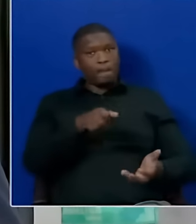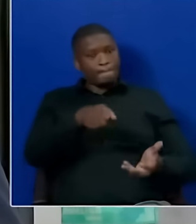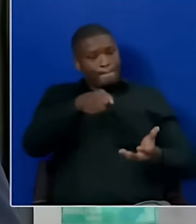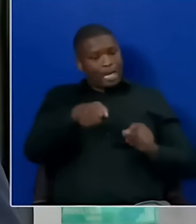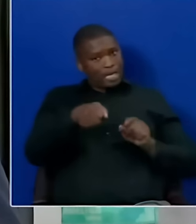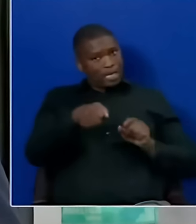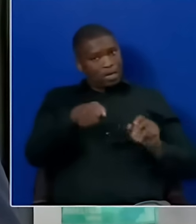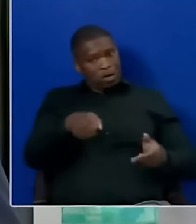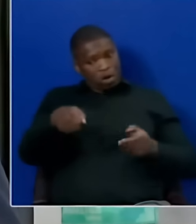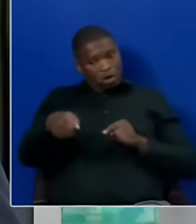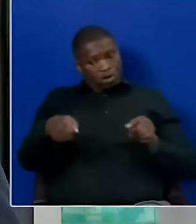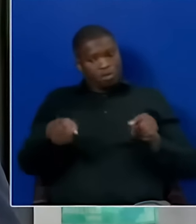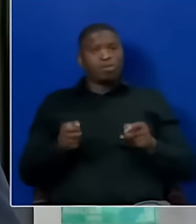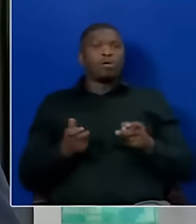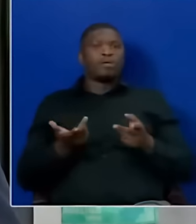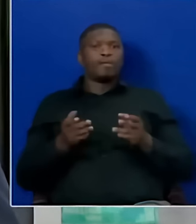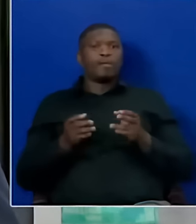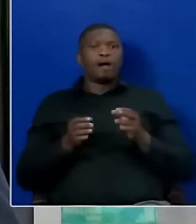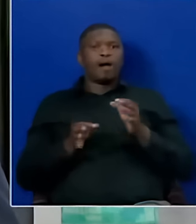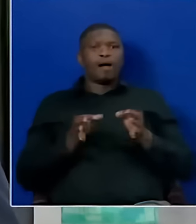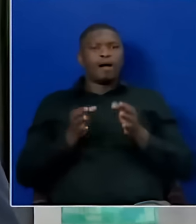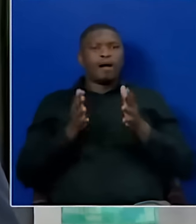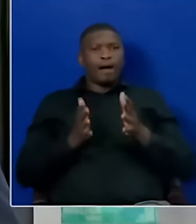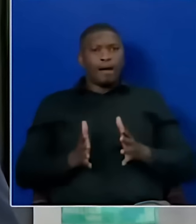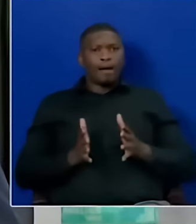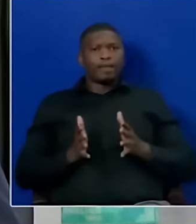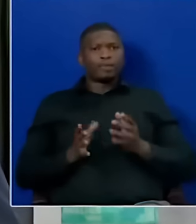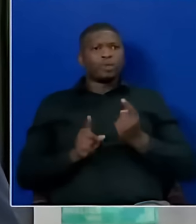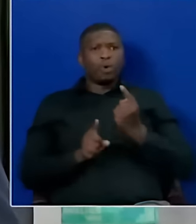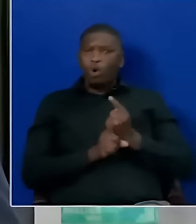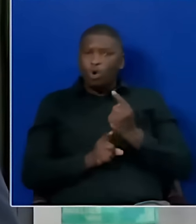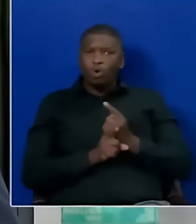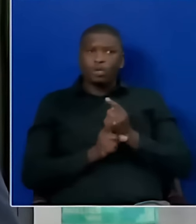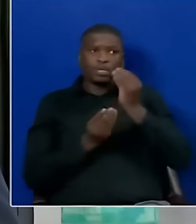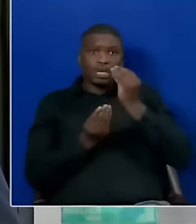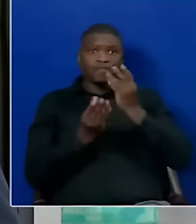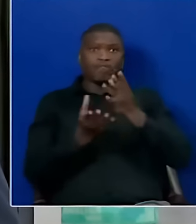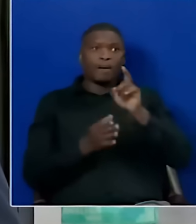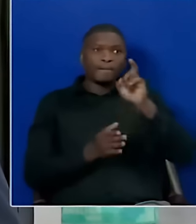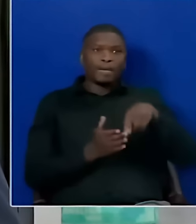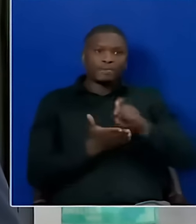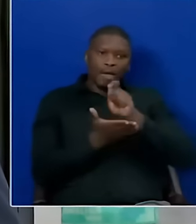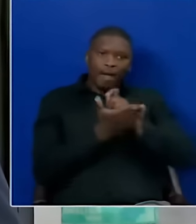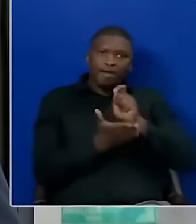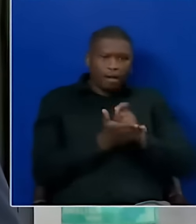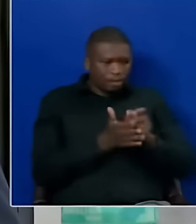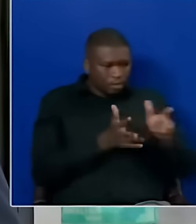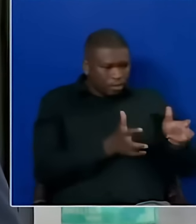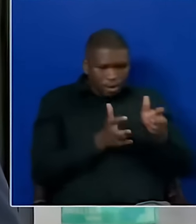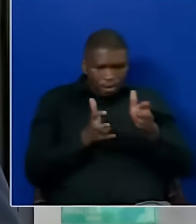analysts are taught that they must write it as it is. If